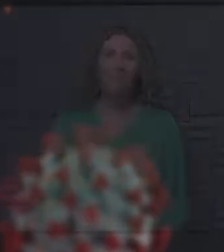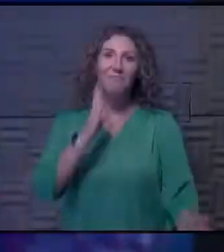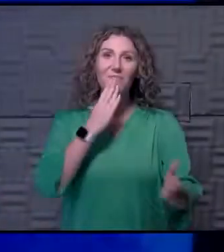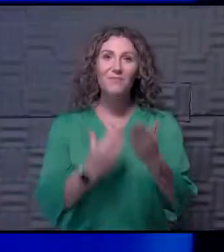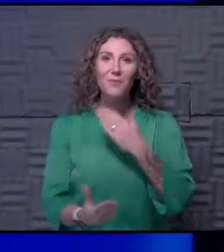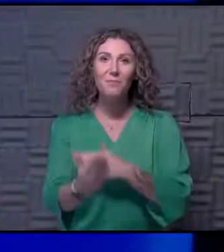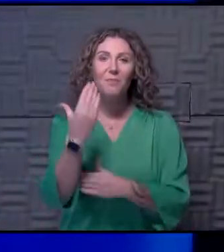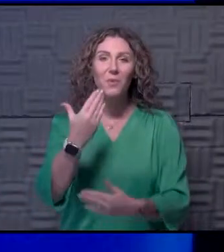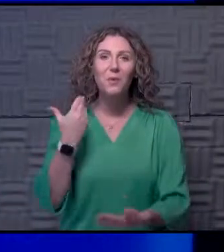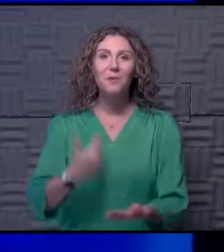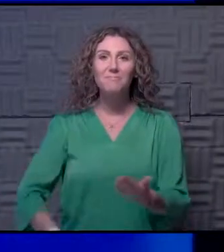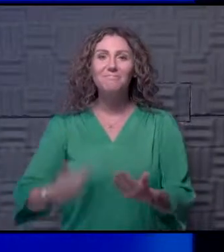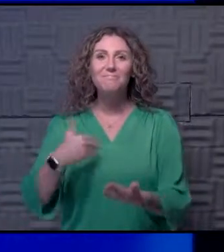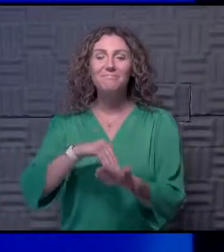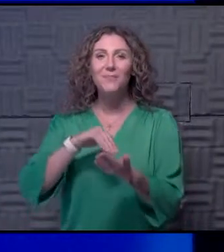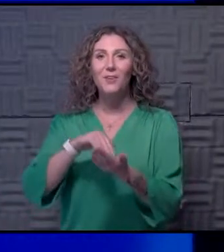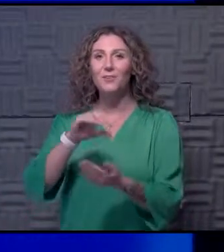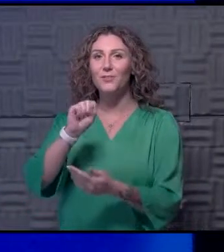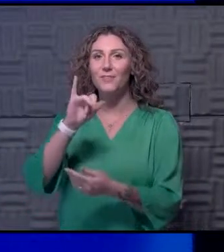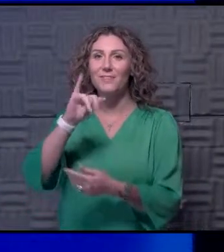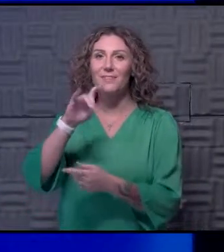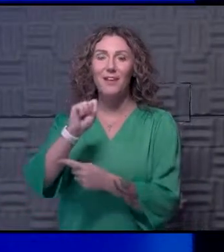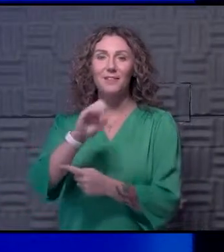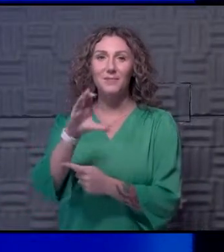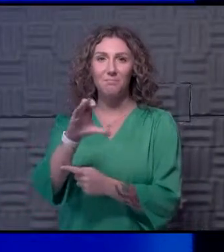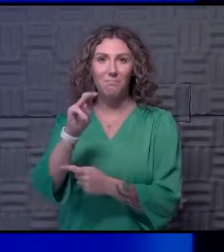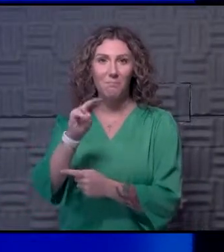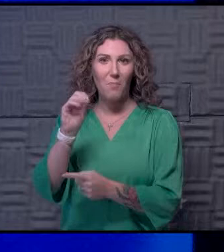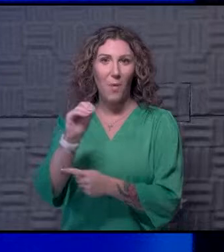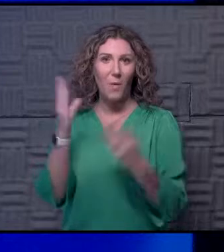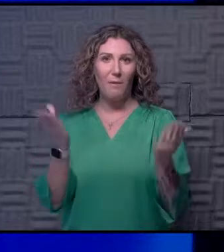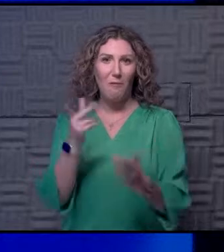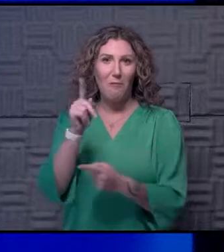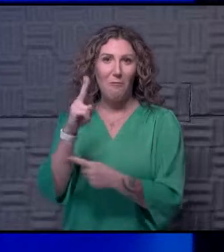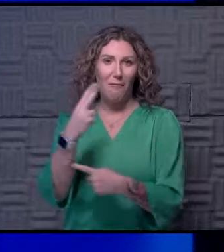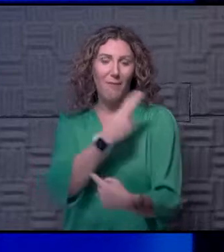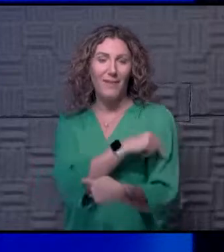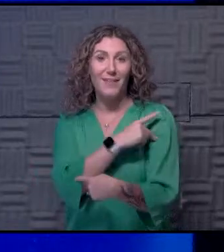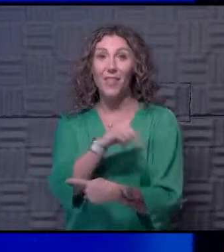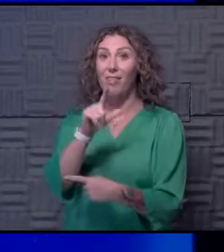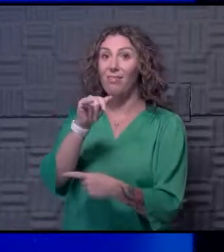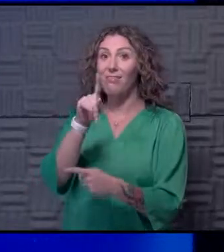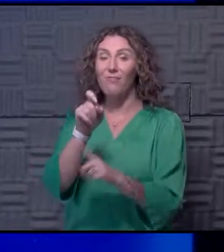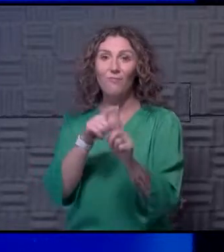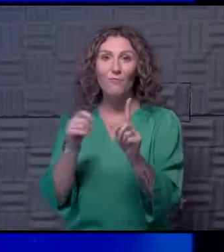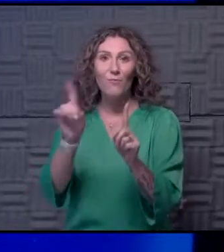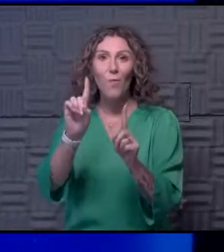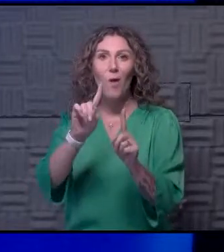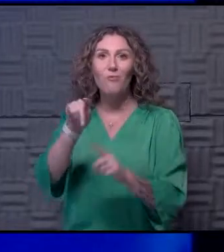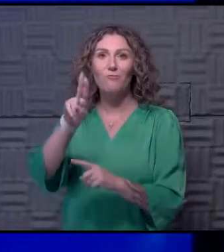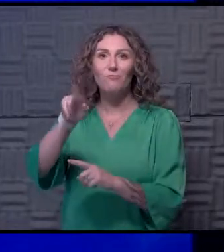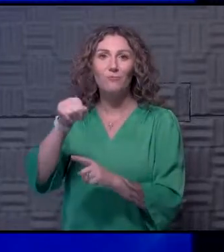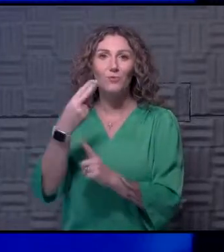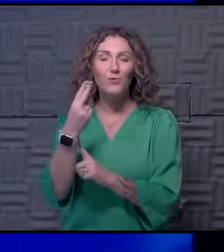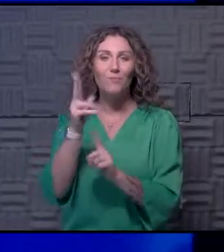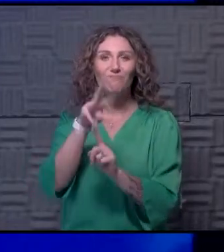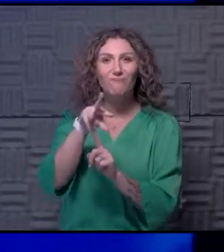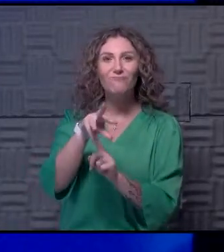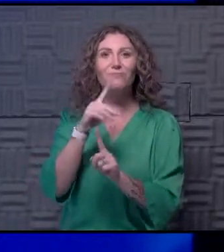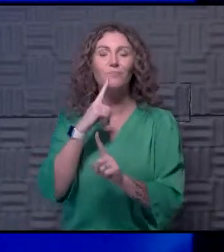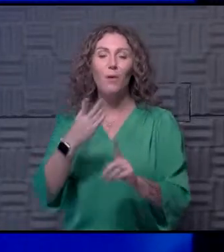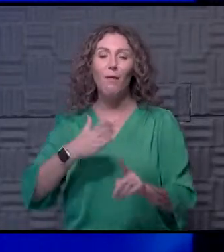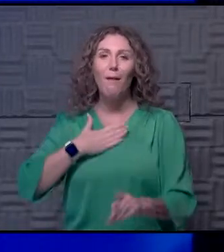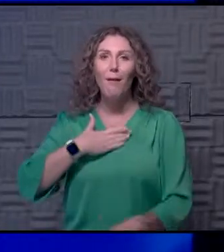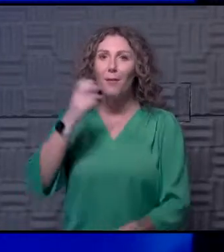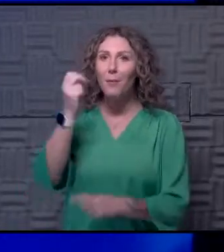Hey, good morning. This is Steve Stites, Chief Medical Officer here at the University of Kansas Health System, broadcasting live with you from the Dolph Simons Family Studio. We are delighted to be back with